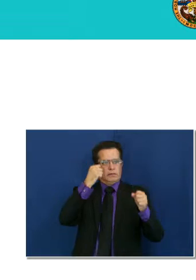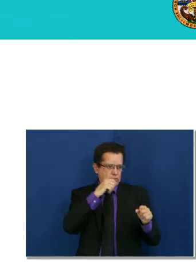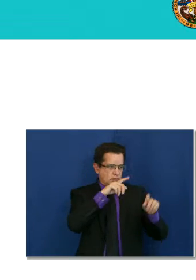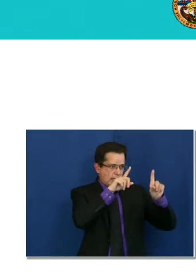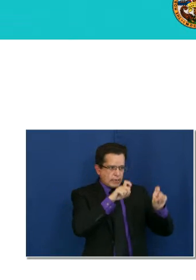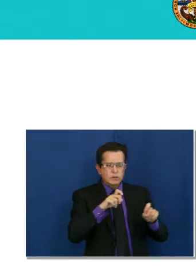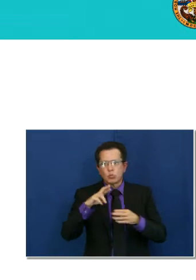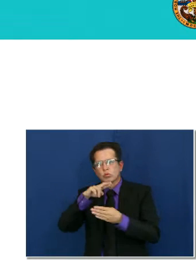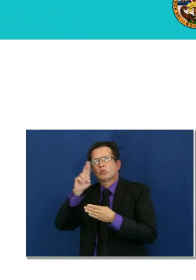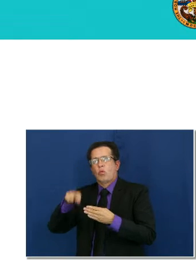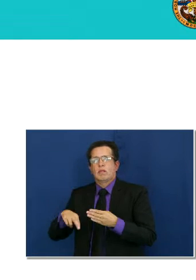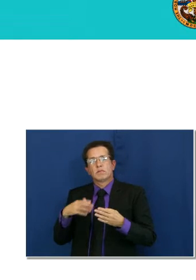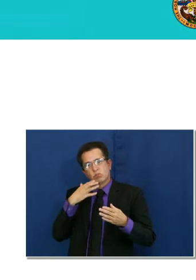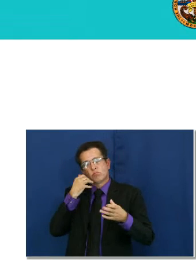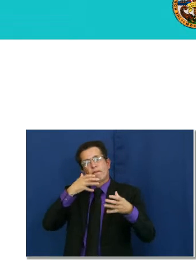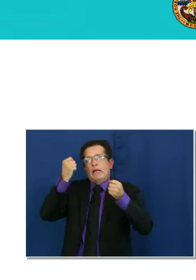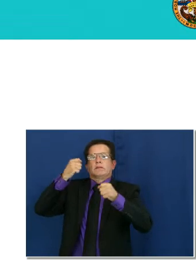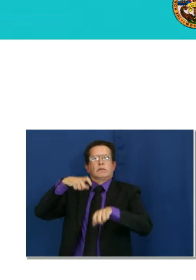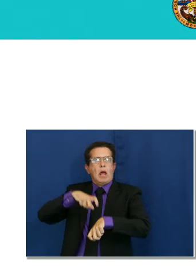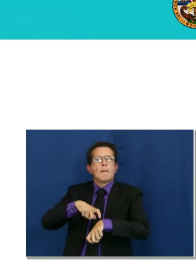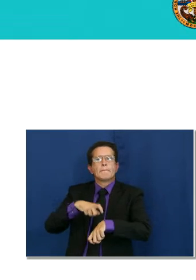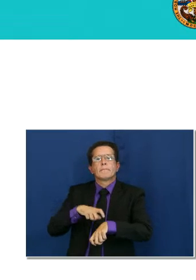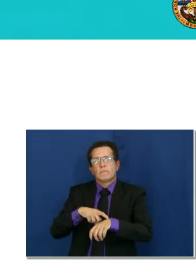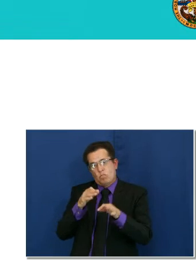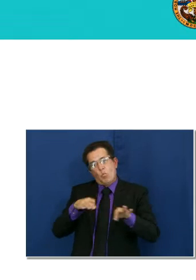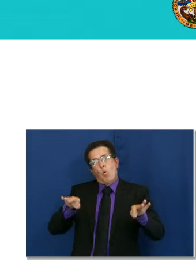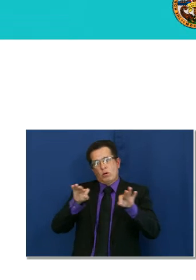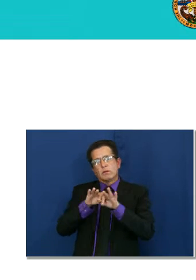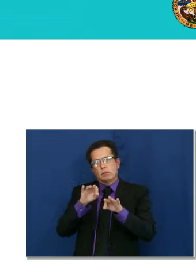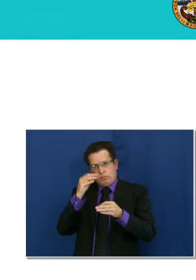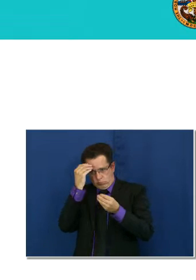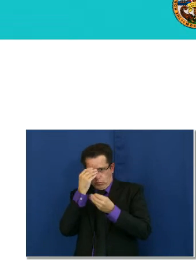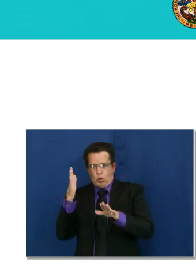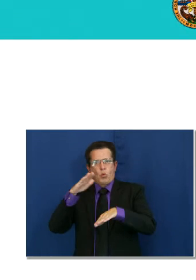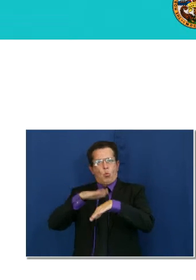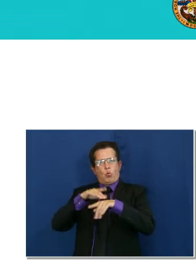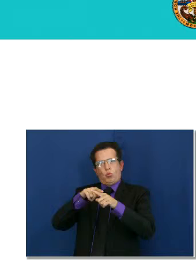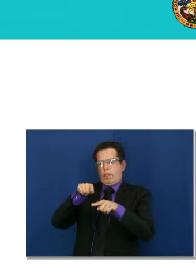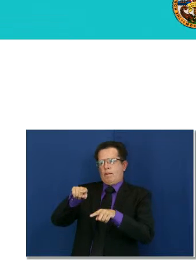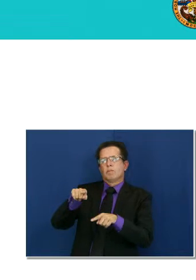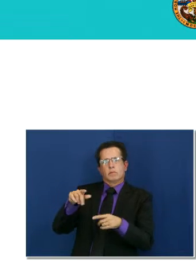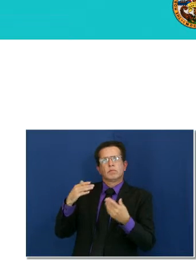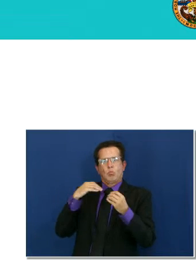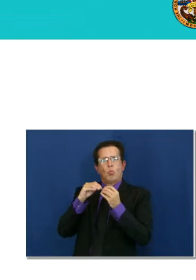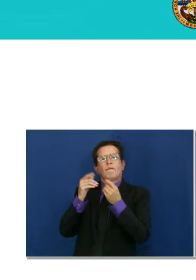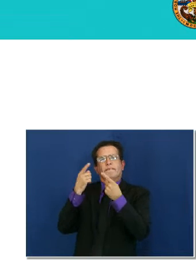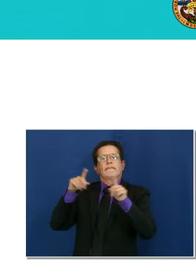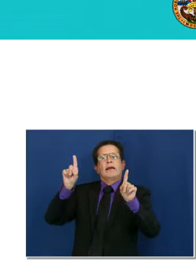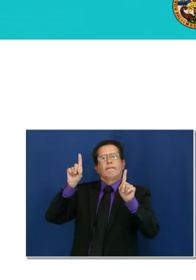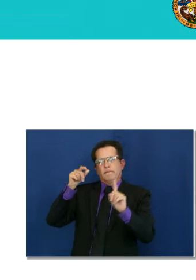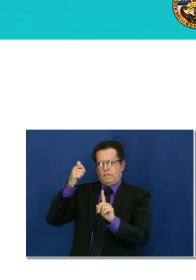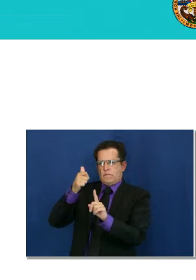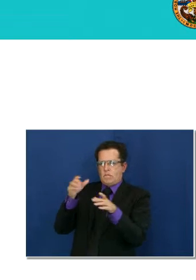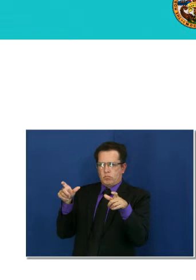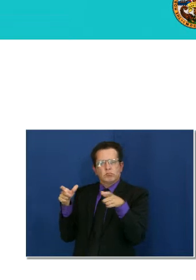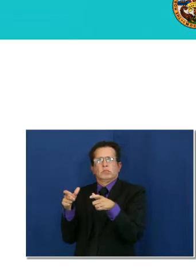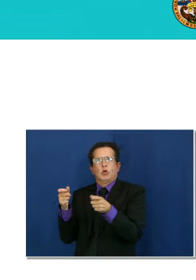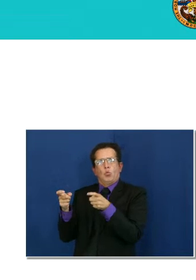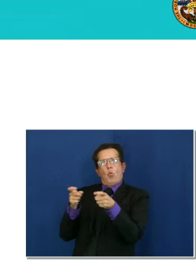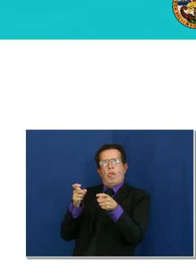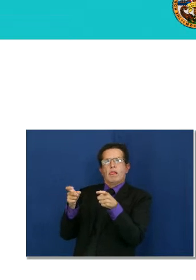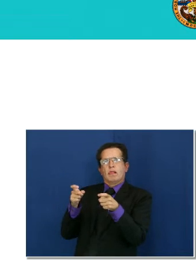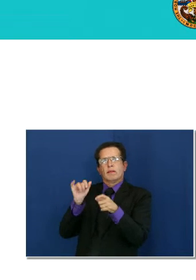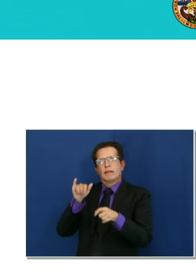do view the importance of turning around tests quickly as vital to notify people in order to have an effective contact tracing and close